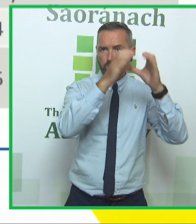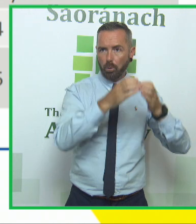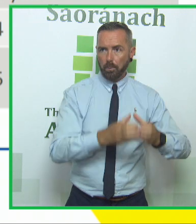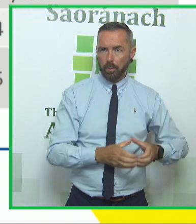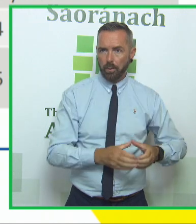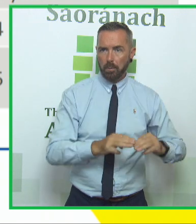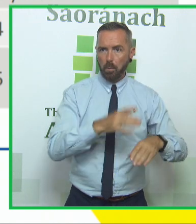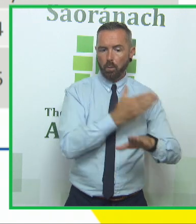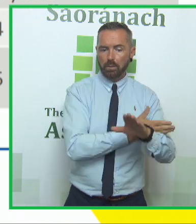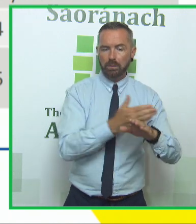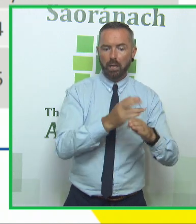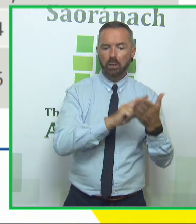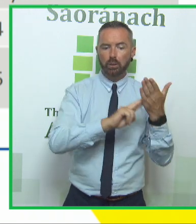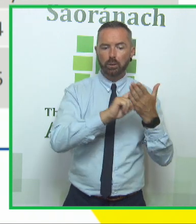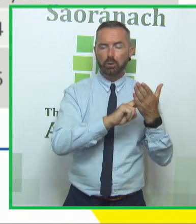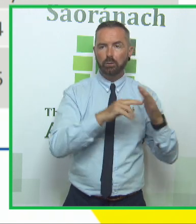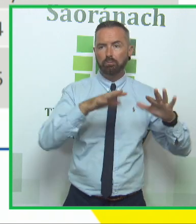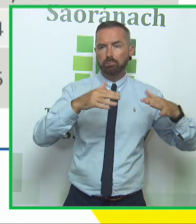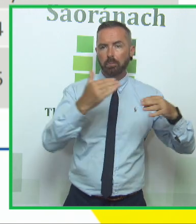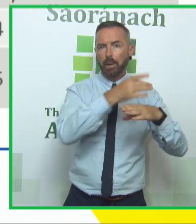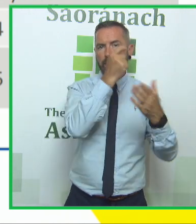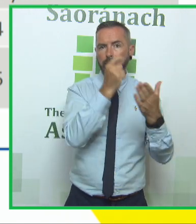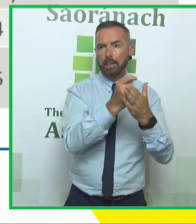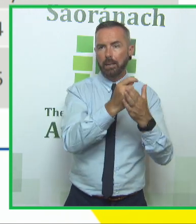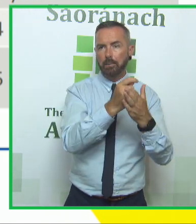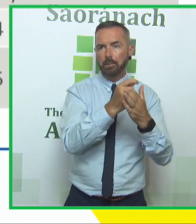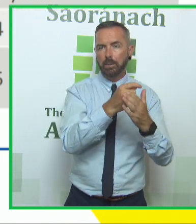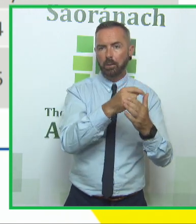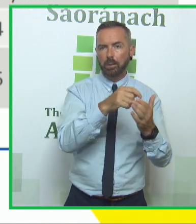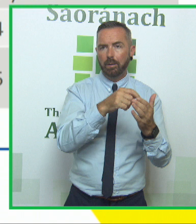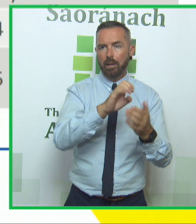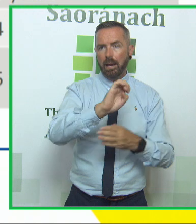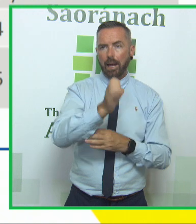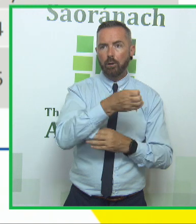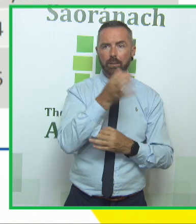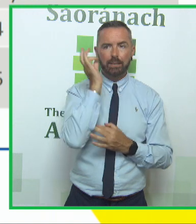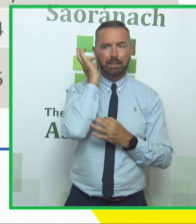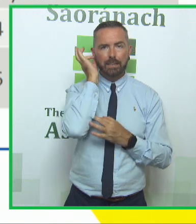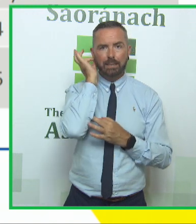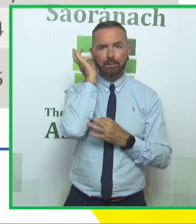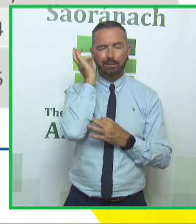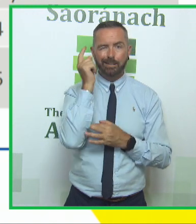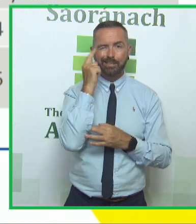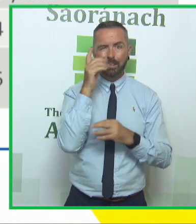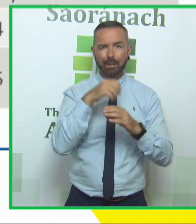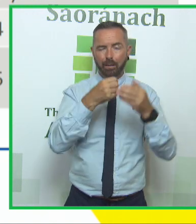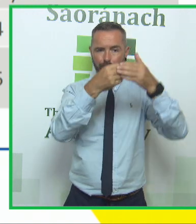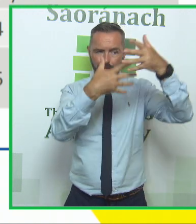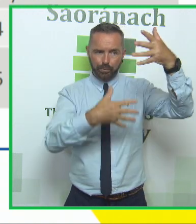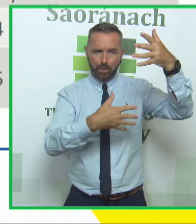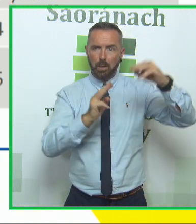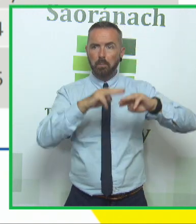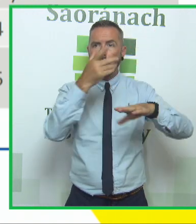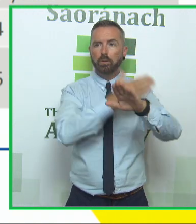most started drug use by the time they had reached their early teens. And you can see here on the slide, most